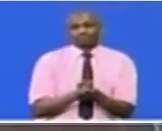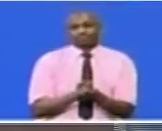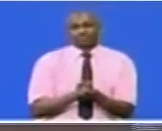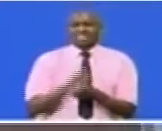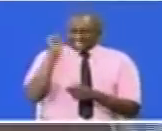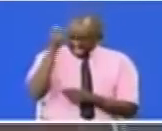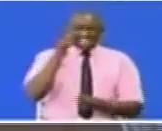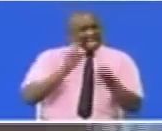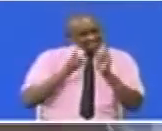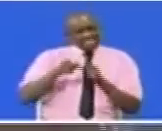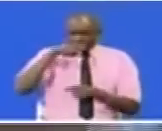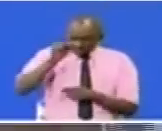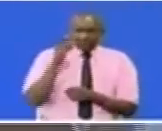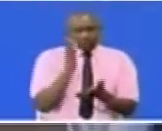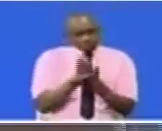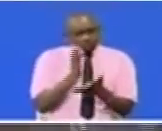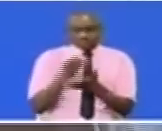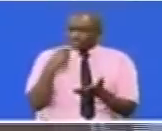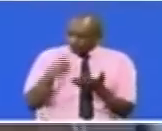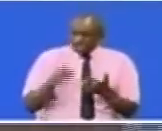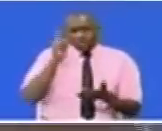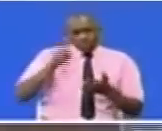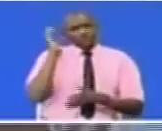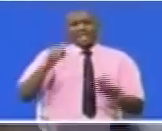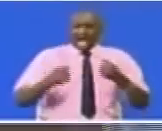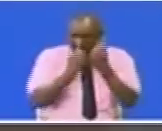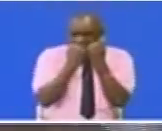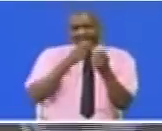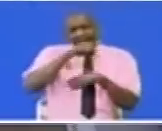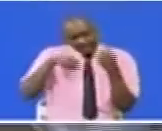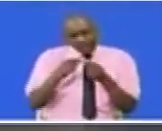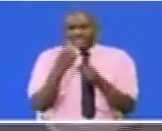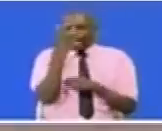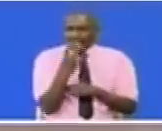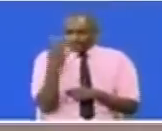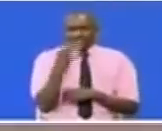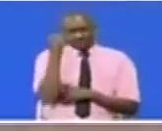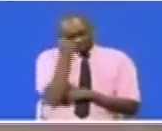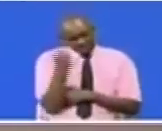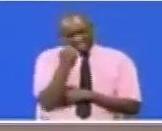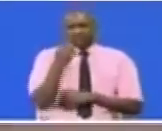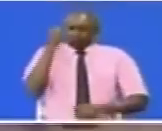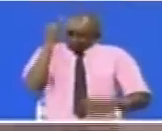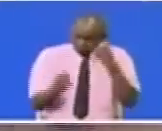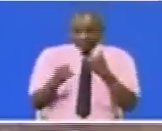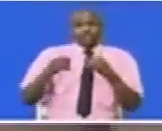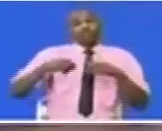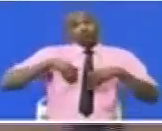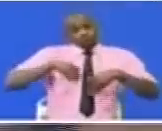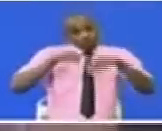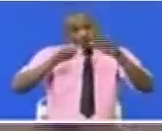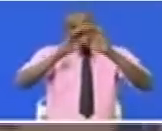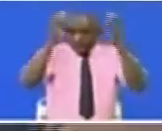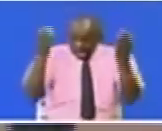Kenyan athletes continue to wait in bated breath to what will become of Kenya's fate ahead of the April 5th deadline for Kenya to comply with the World